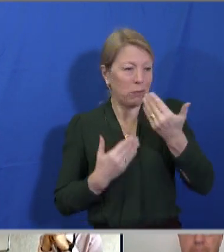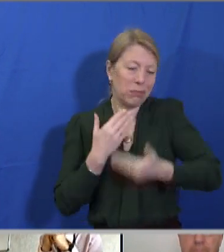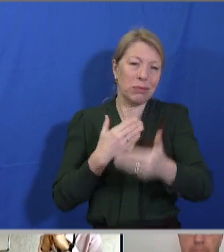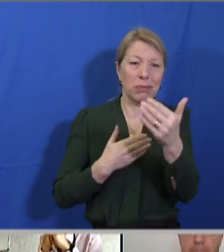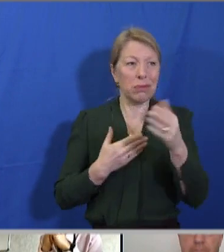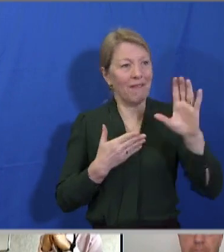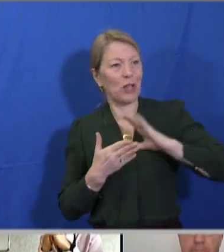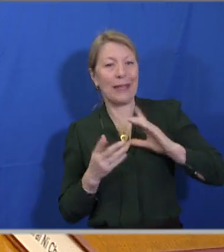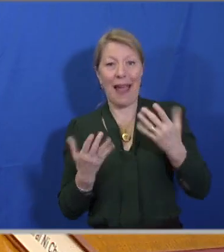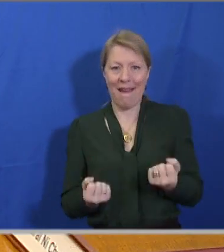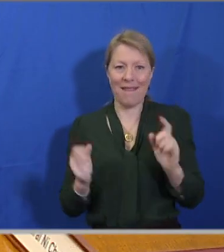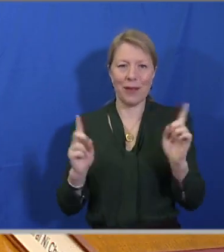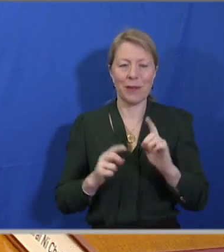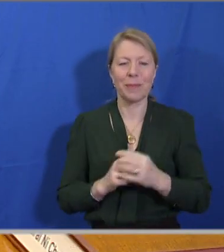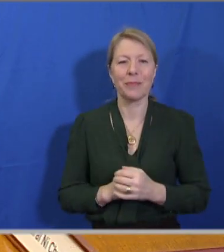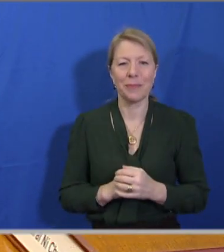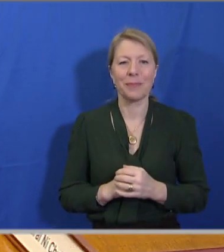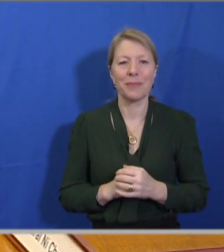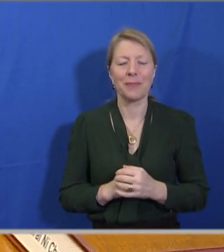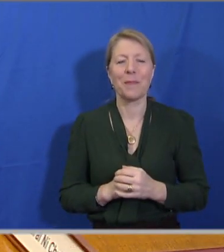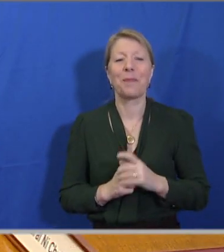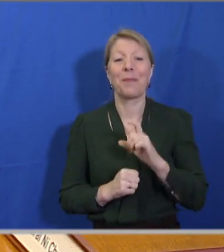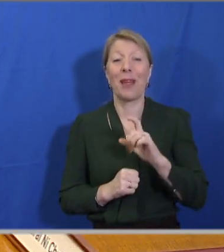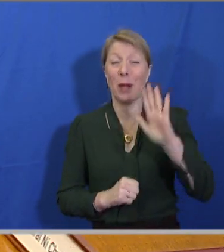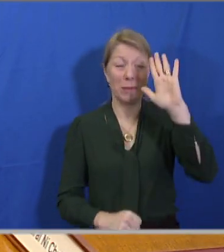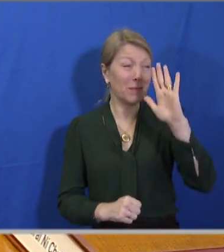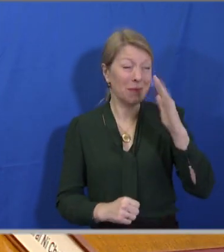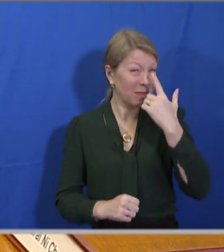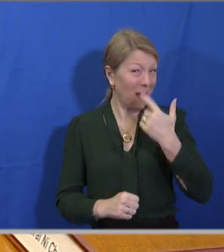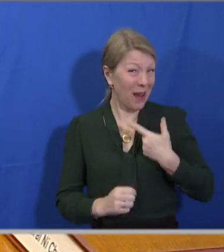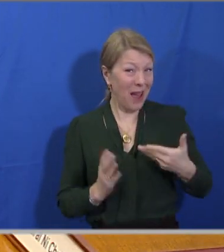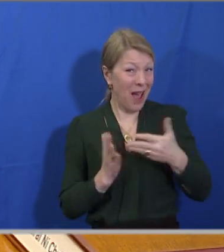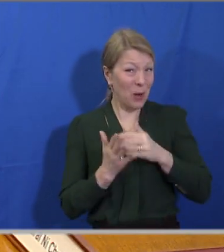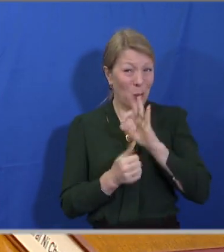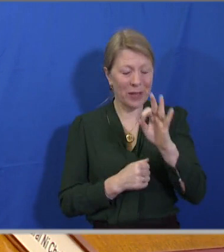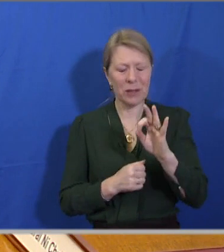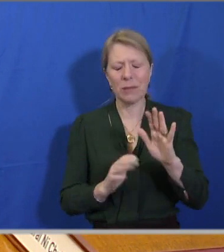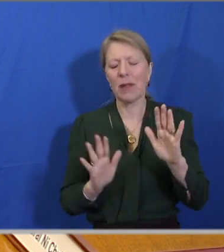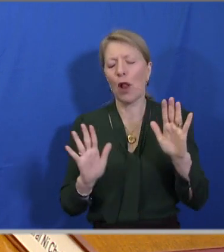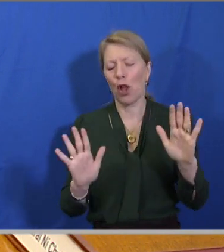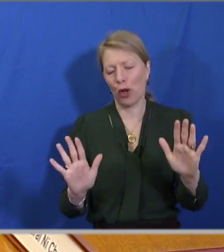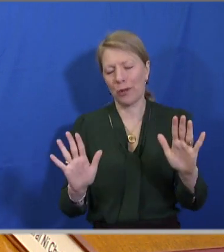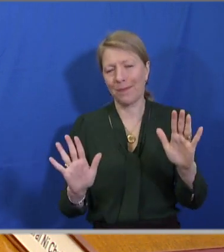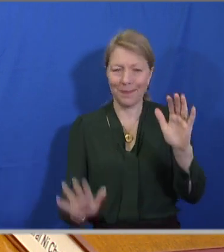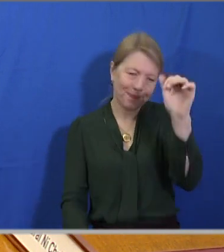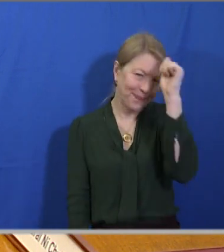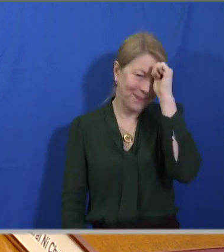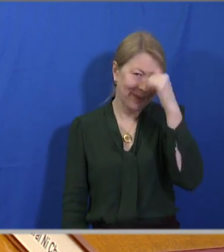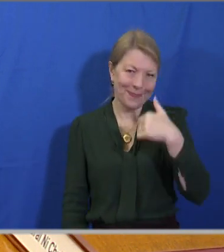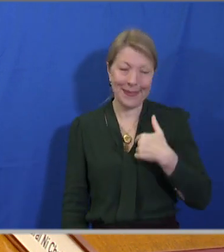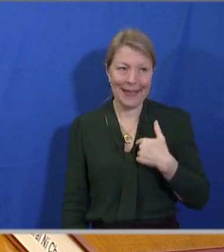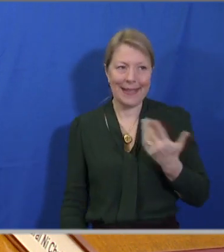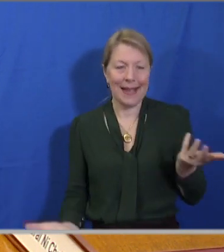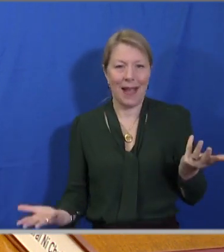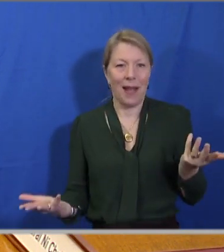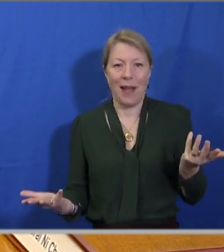Yes, Chair, can I just have a small follow-up question? Look, I appreciate we're all in a situation that's not of our making. We don't